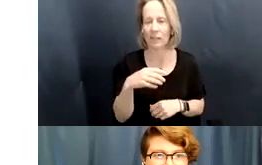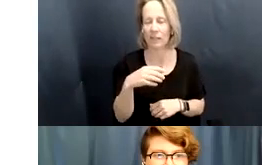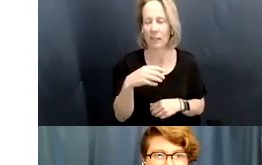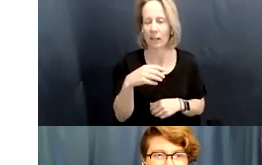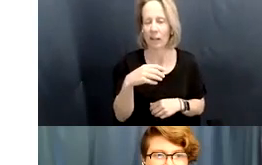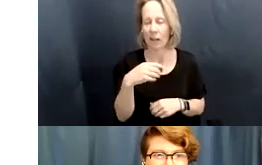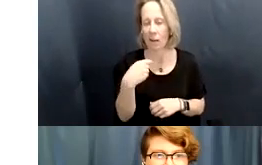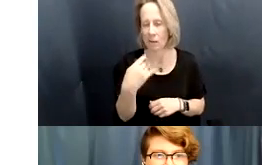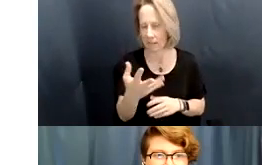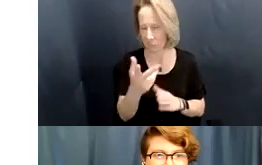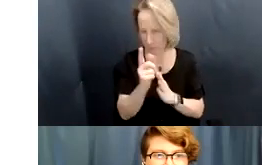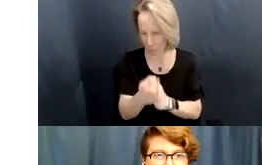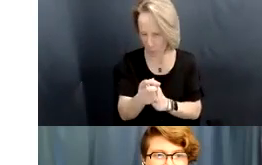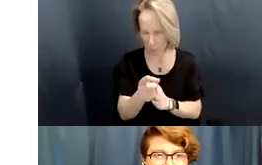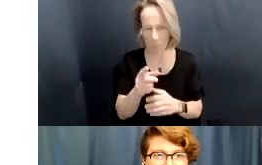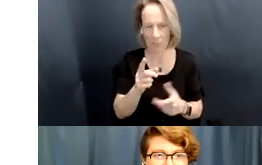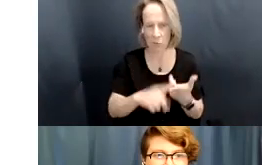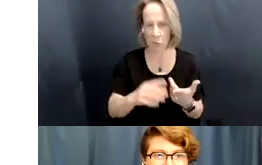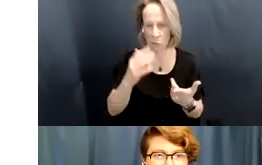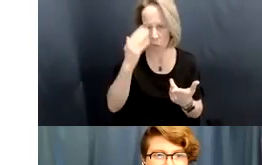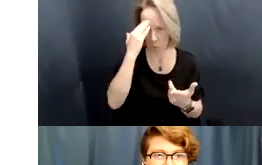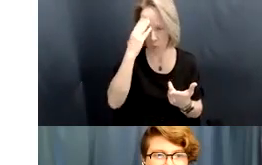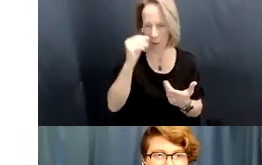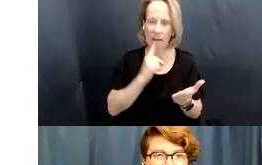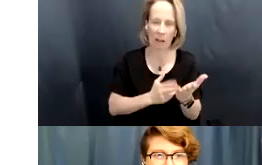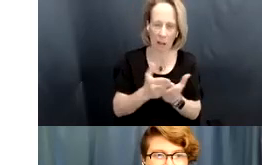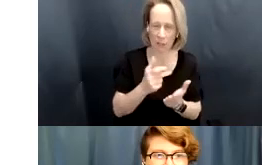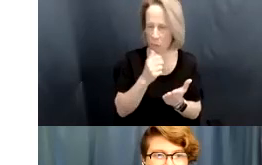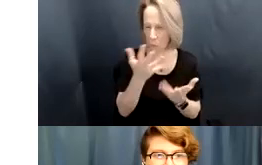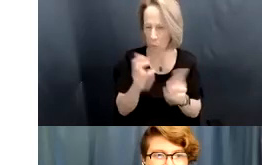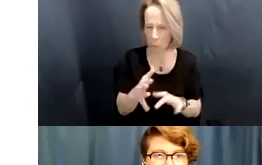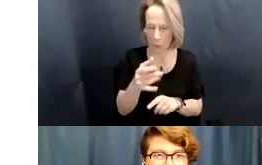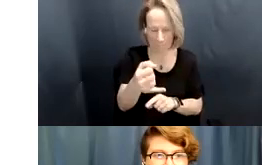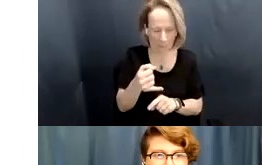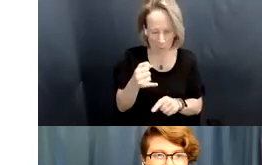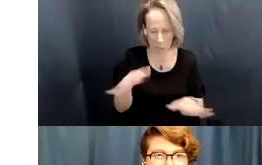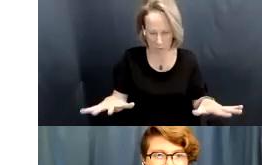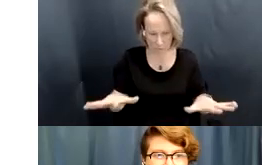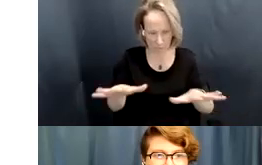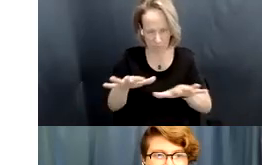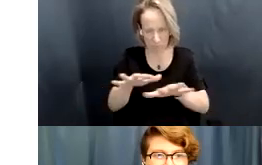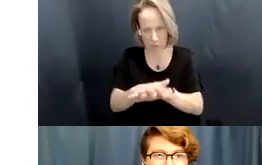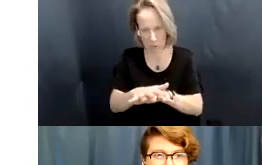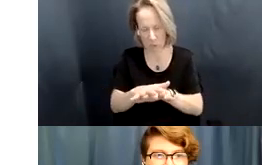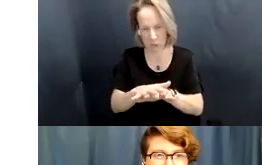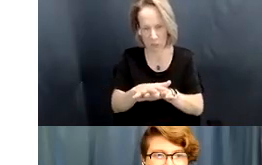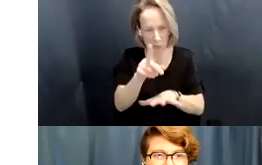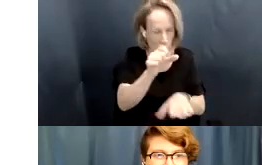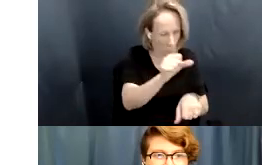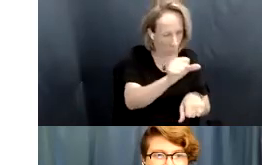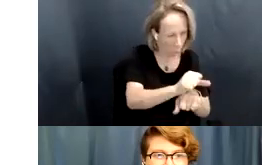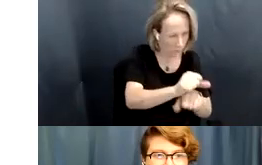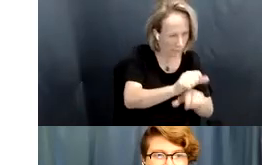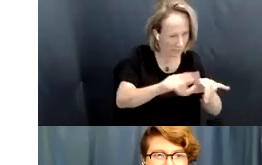be honest. Are you blurring those boundaries? Are they too soft? Are you working when you shouldn't be working? Are you